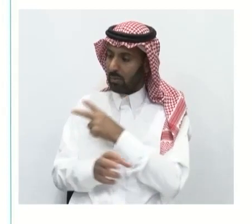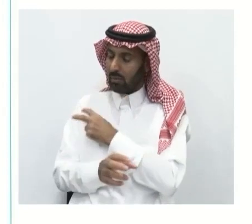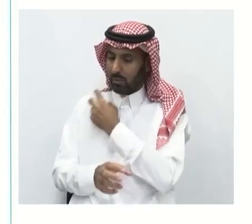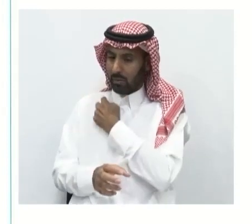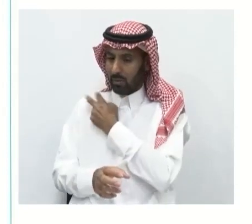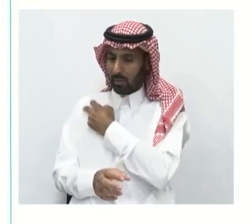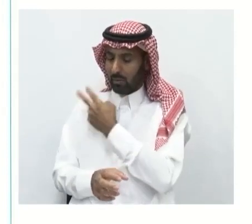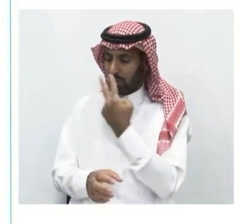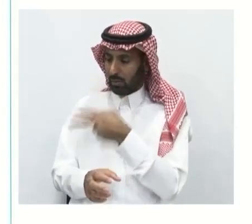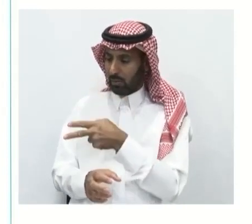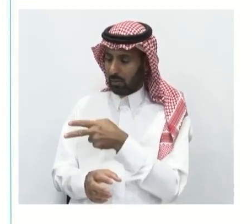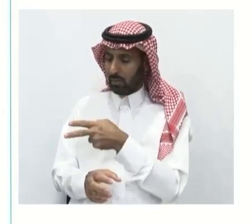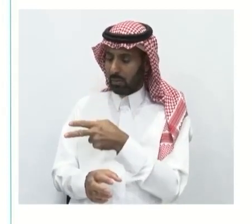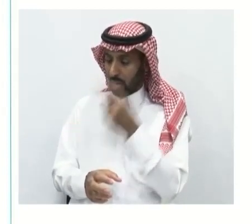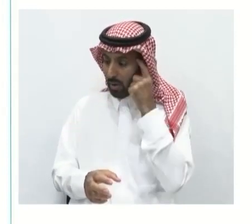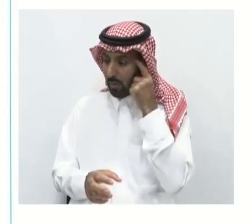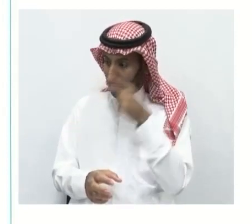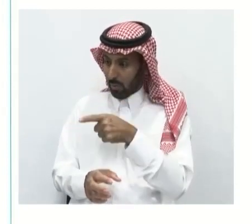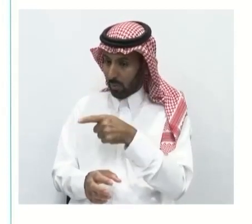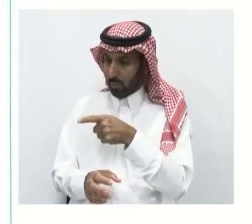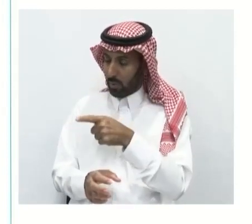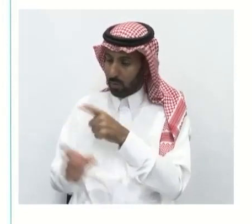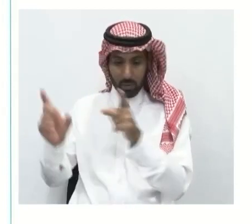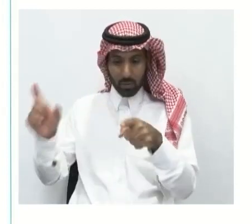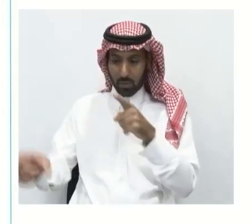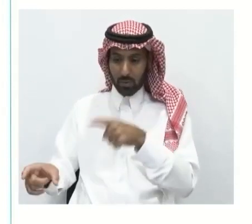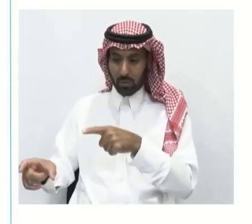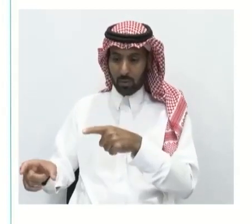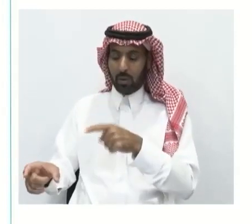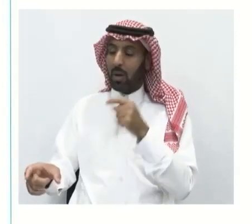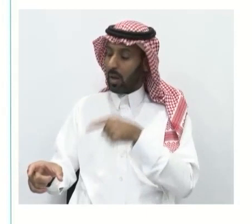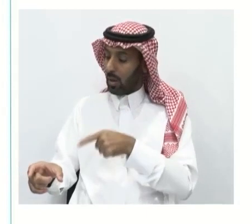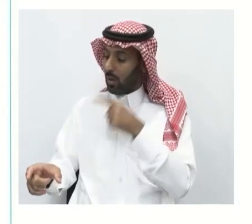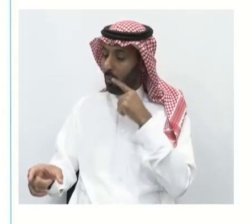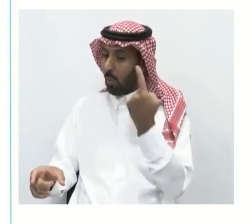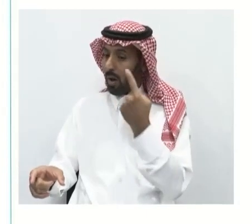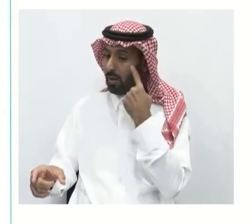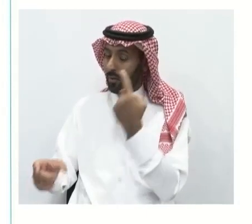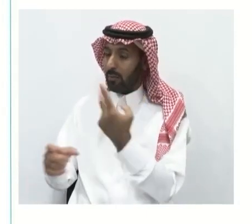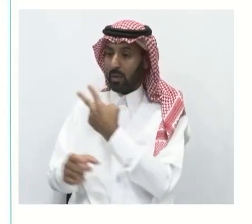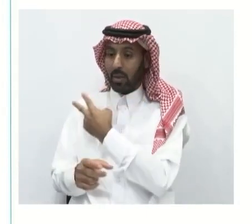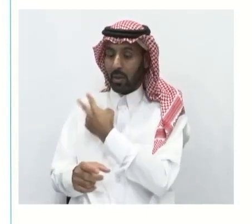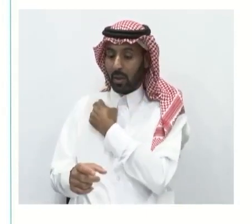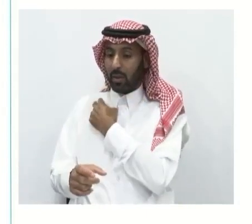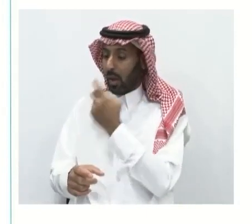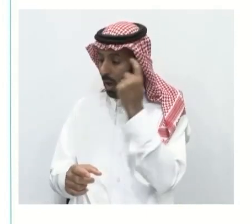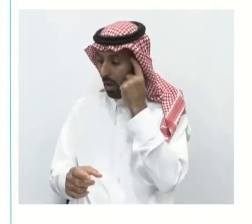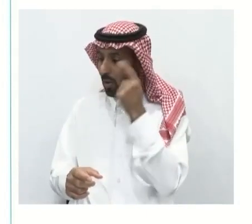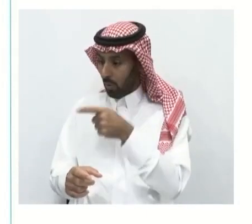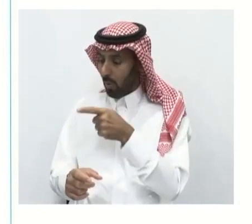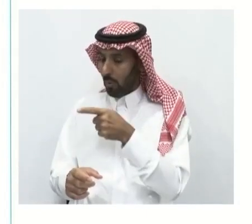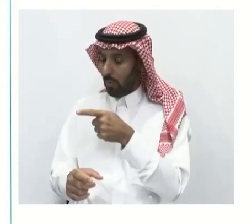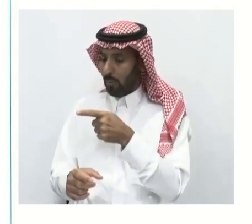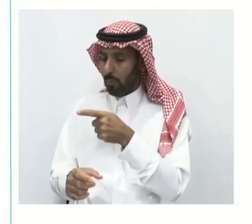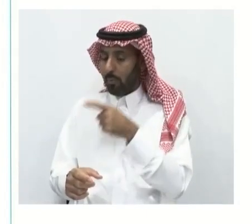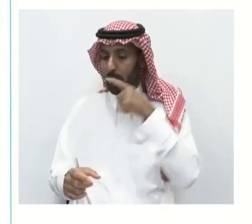officers. "Anybody know the victim?" asked Combs. "I do," said one of the officers. "That's Bob Reynolds.